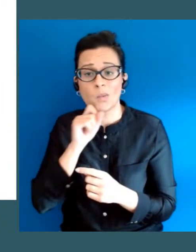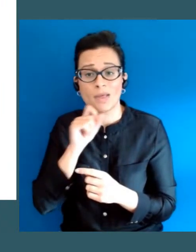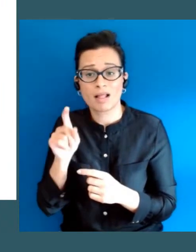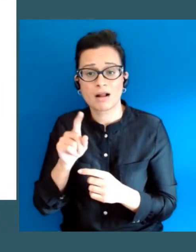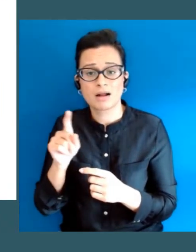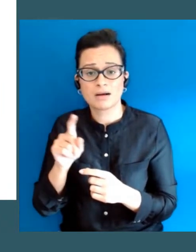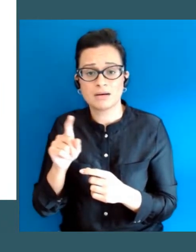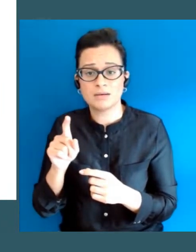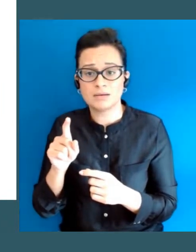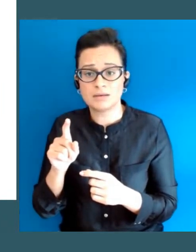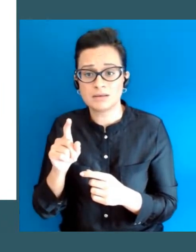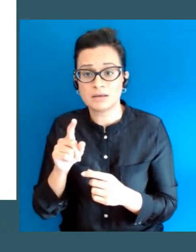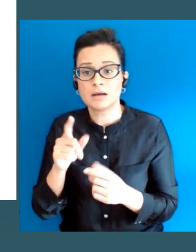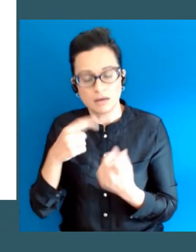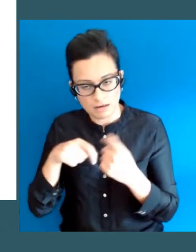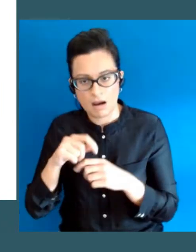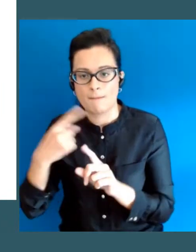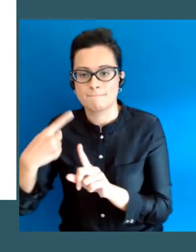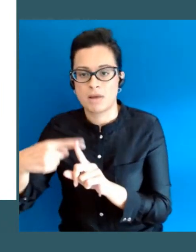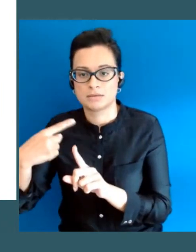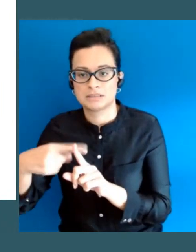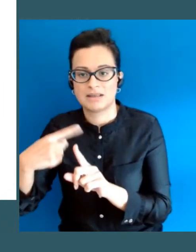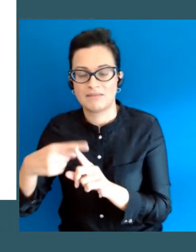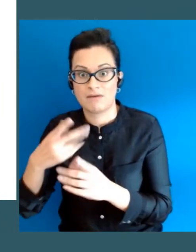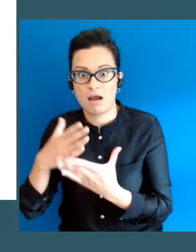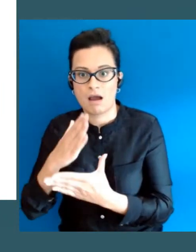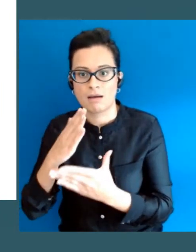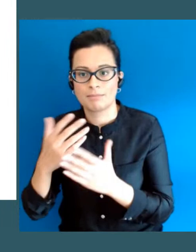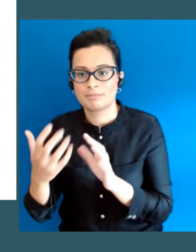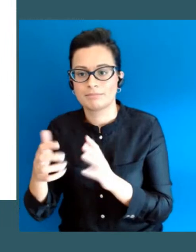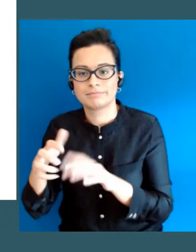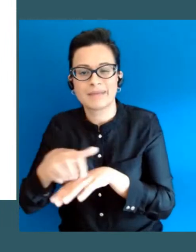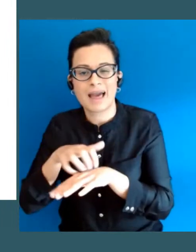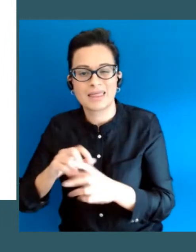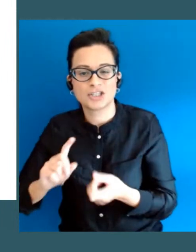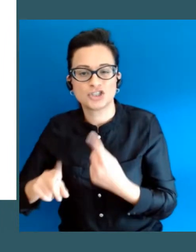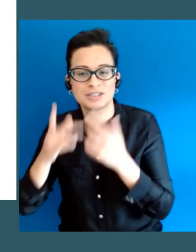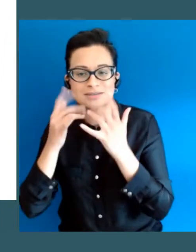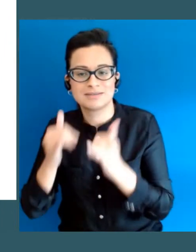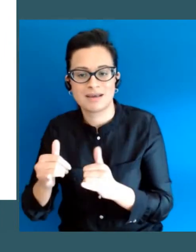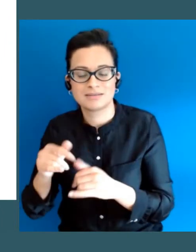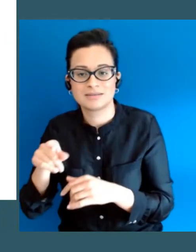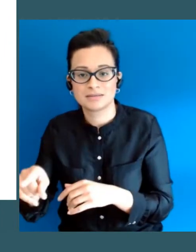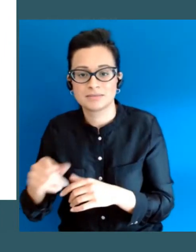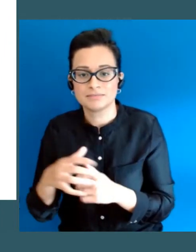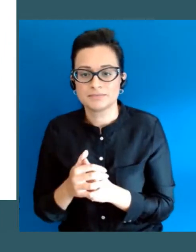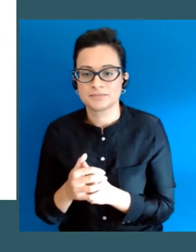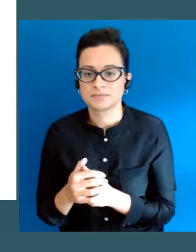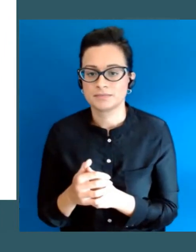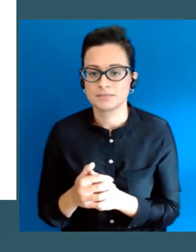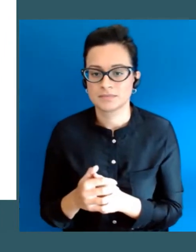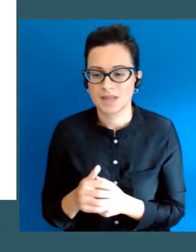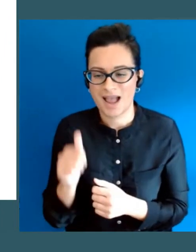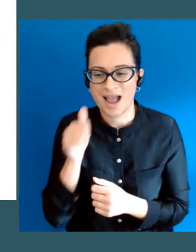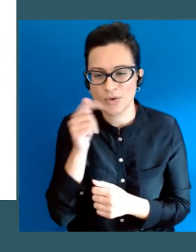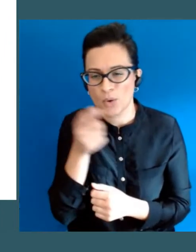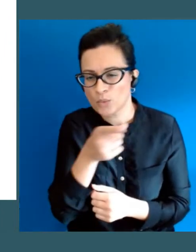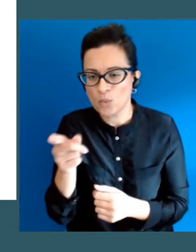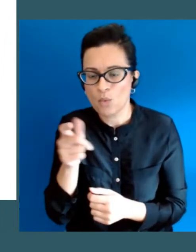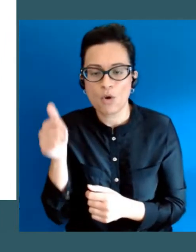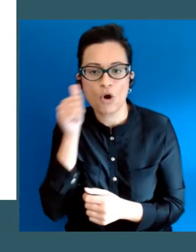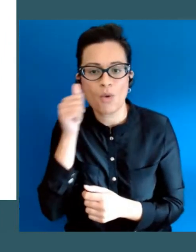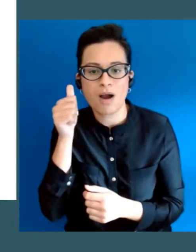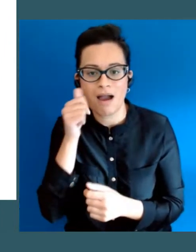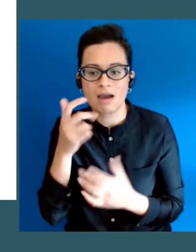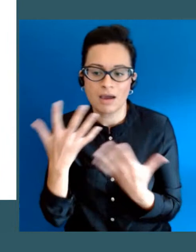testing positive to the allergy tests. And just as a background, and I know you may all be aware, but just to get us all on